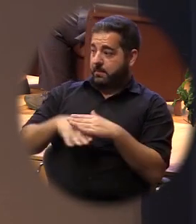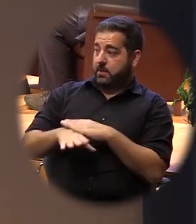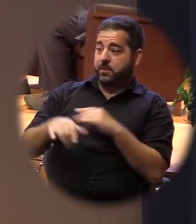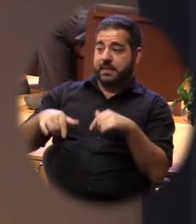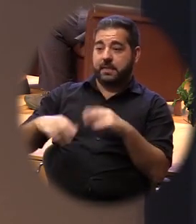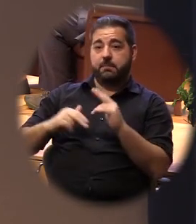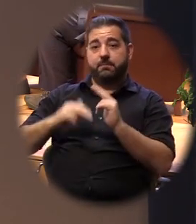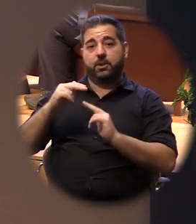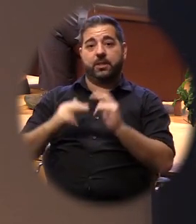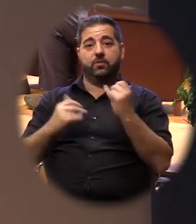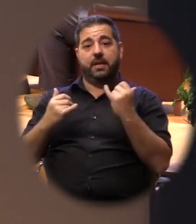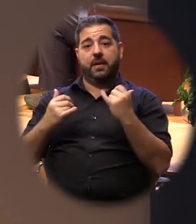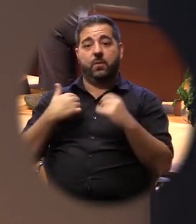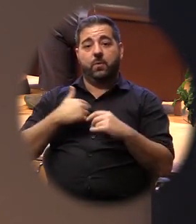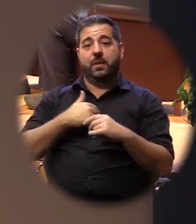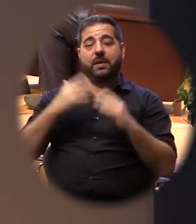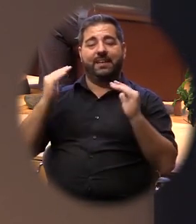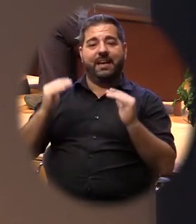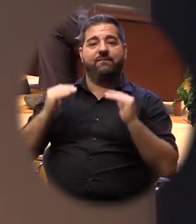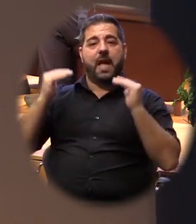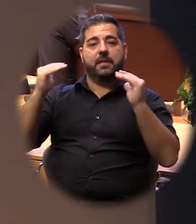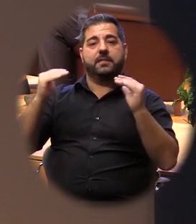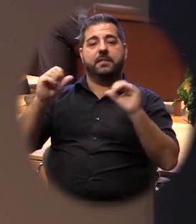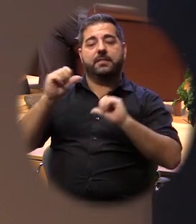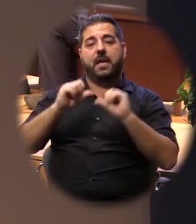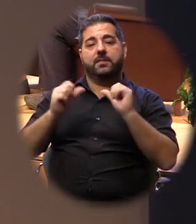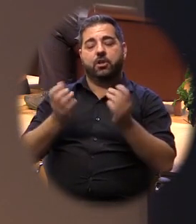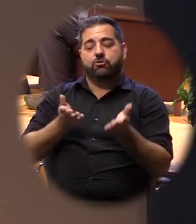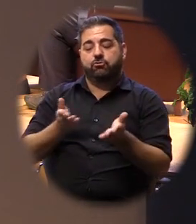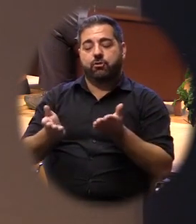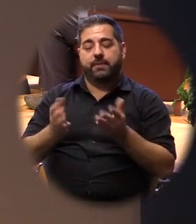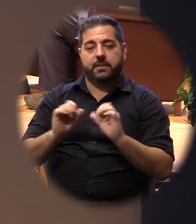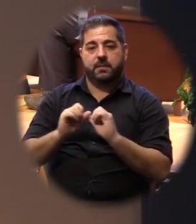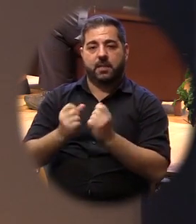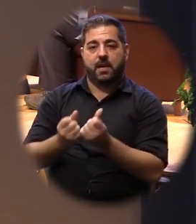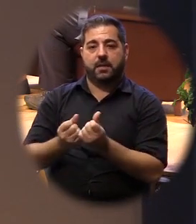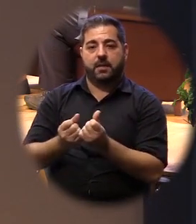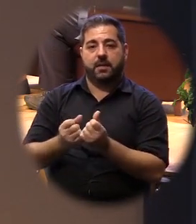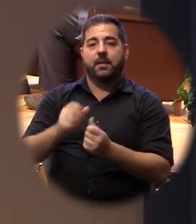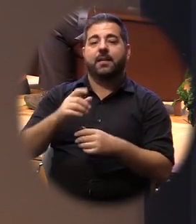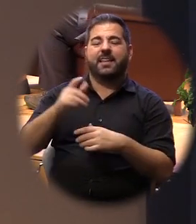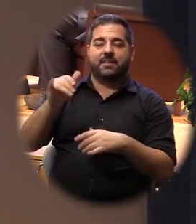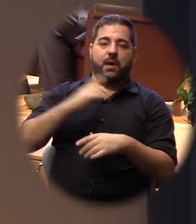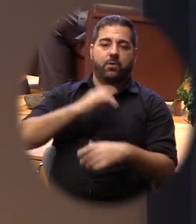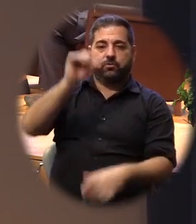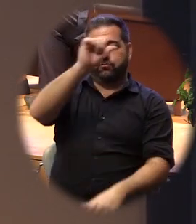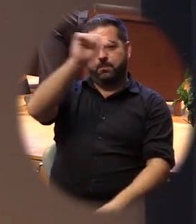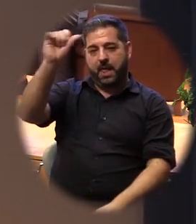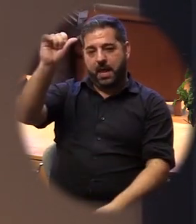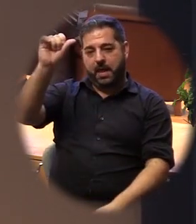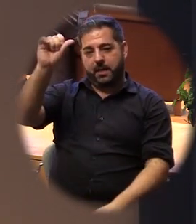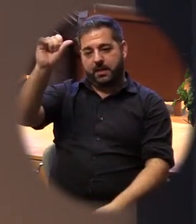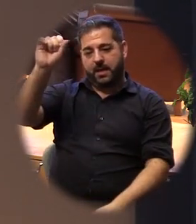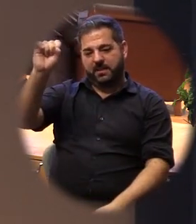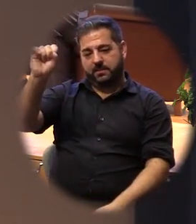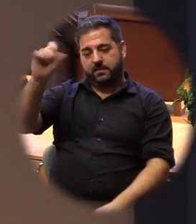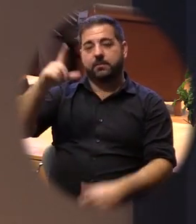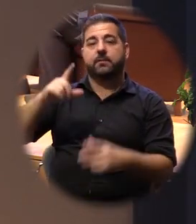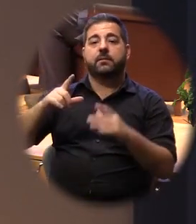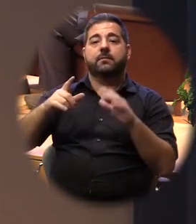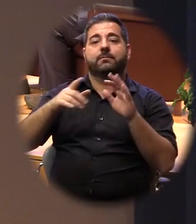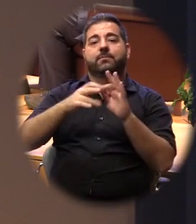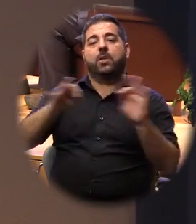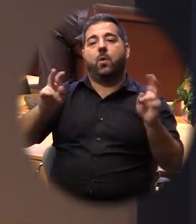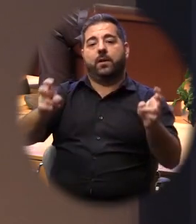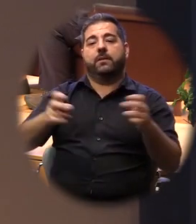building today is that we have advancing science serving Society um under the aaas logo when you come in and um